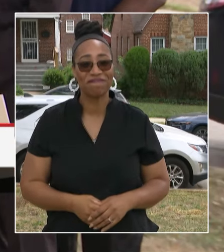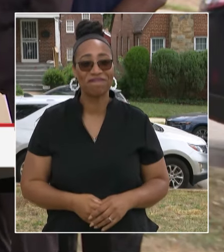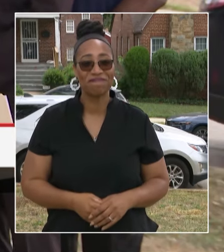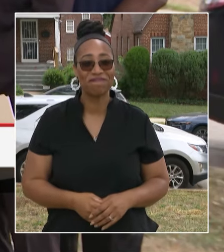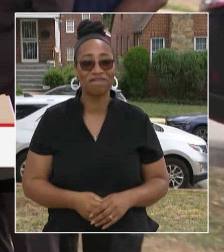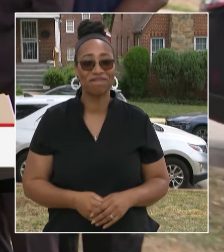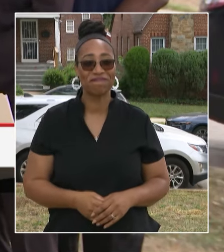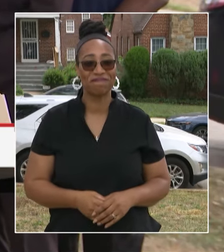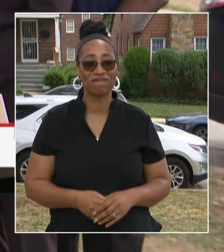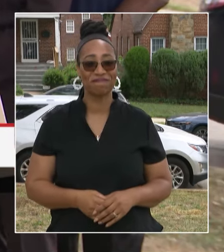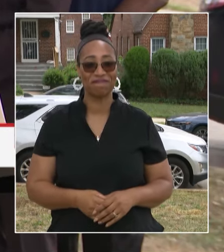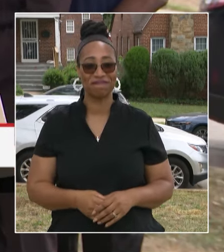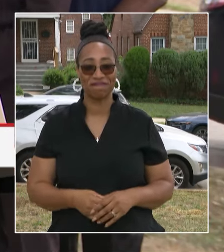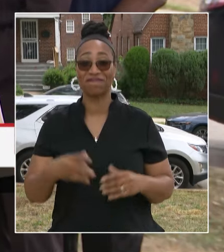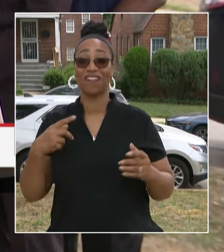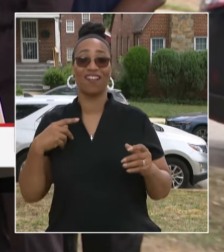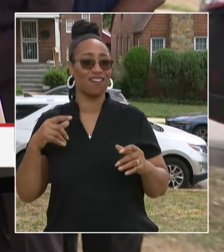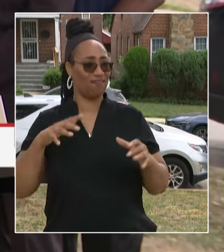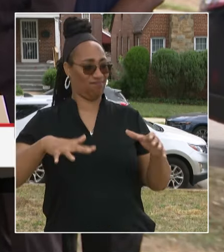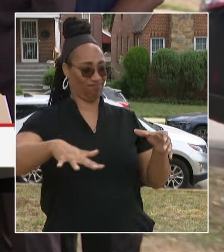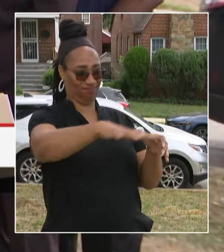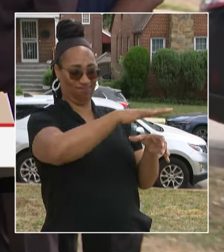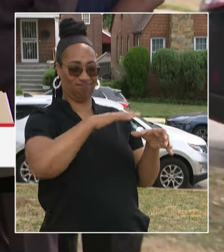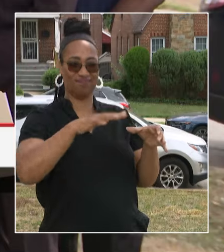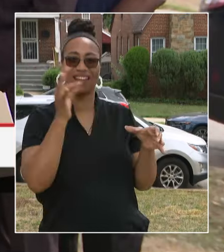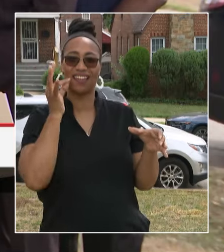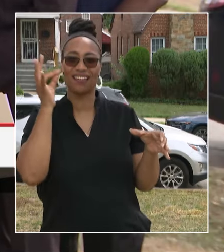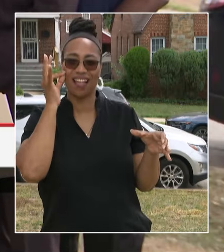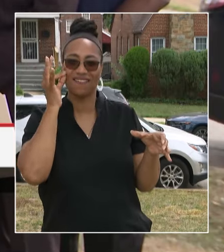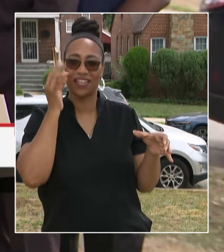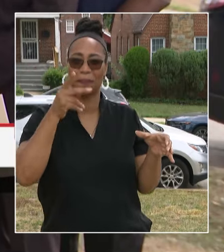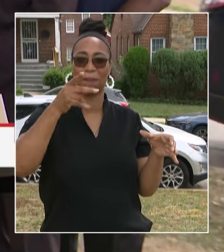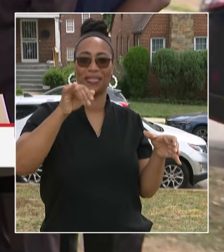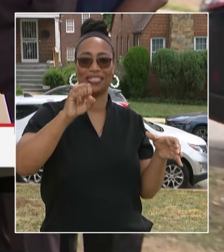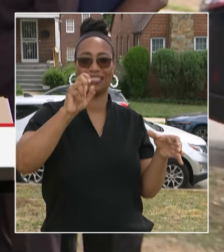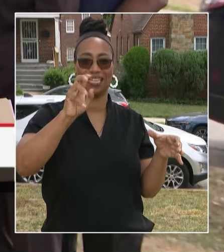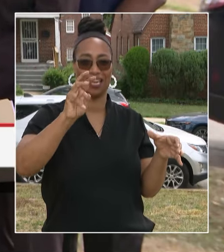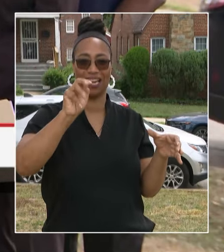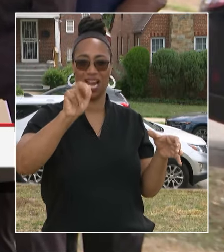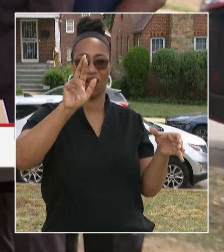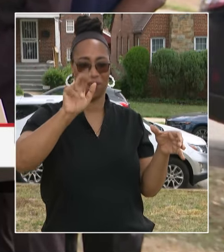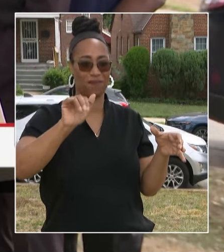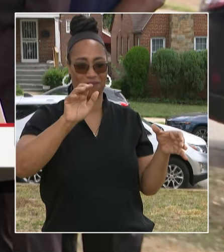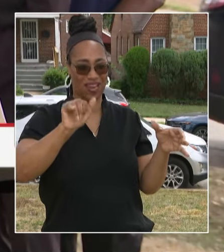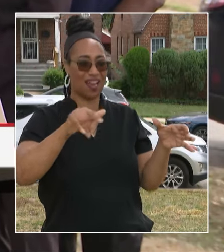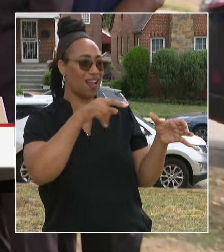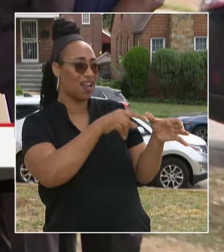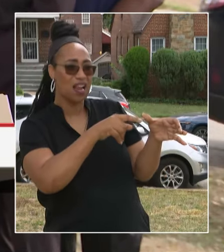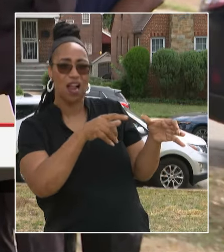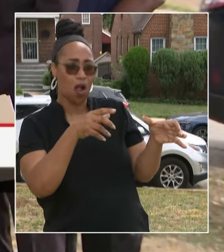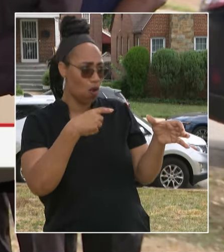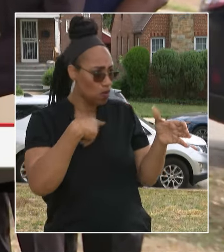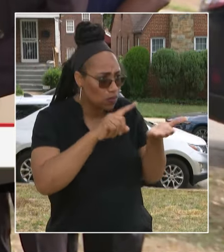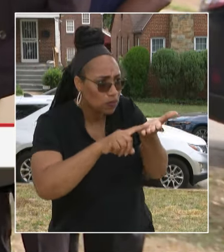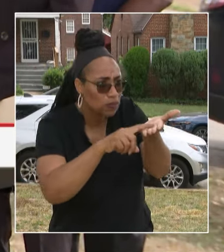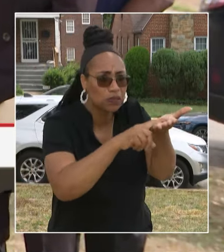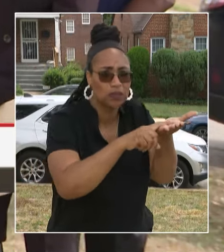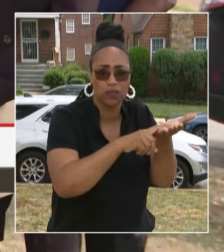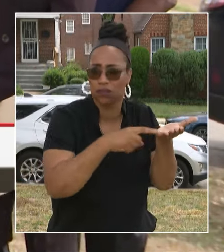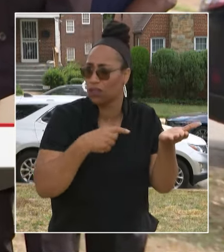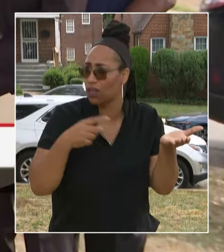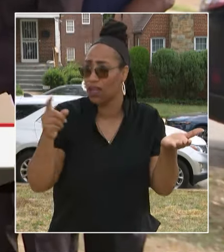"Come on, let's go for a flight." I'm looking at this thing, and I said, "You want to get in this thing?" And he said, "Yeah." But he got me involved in